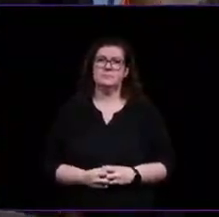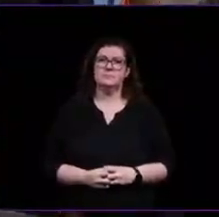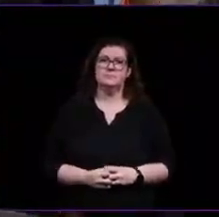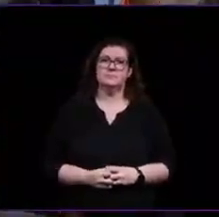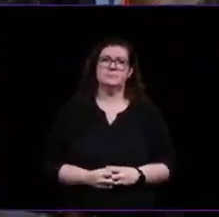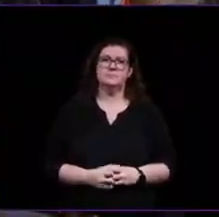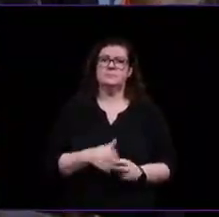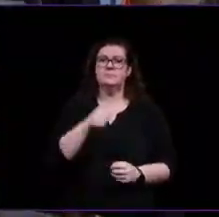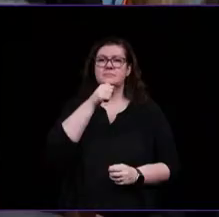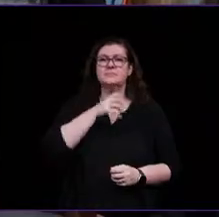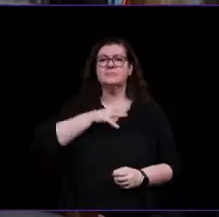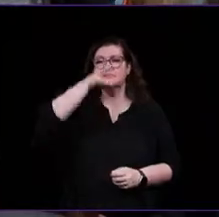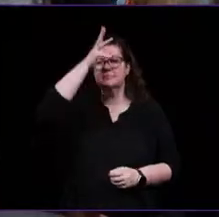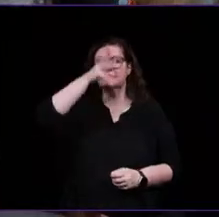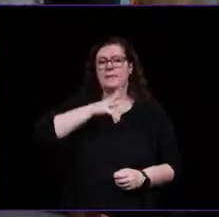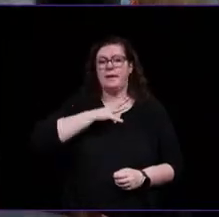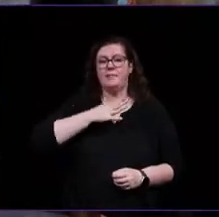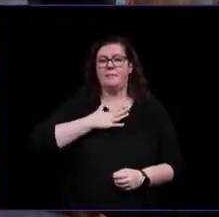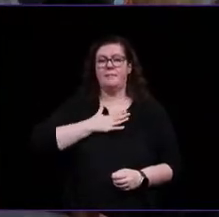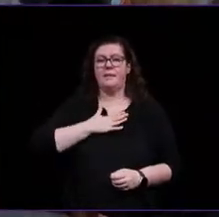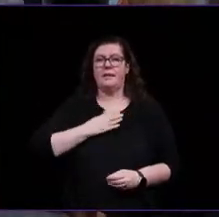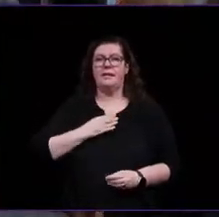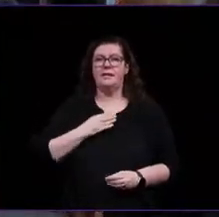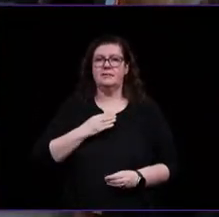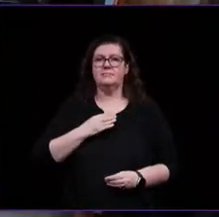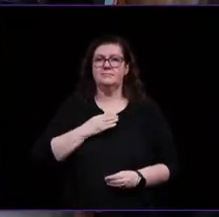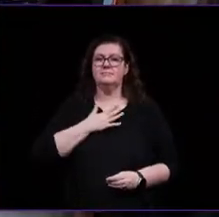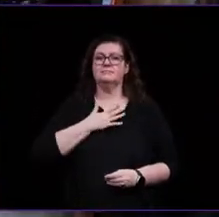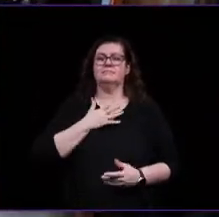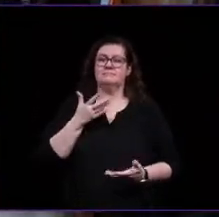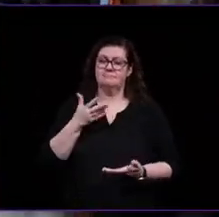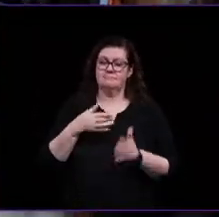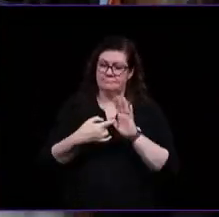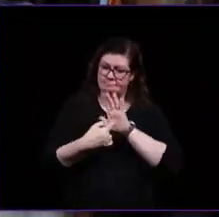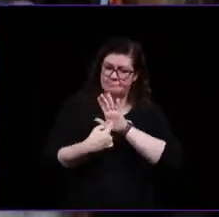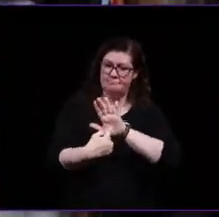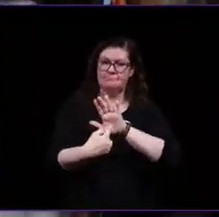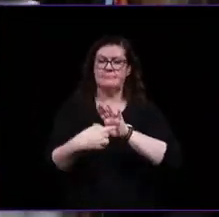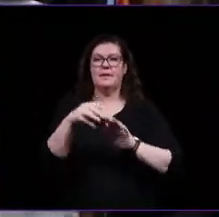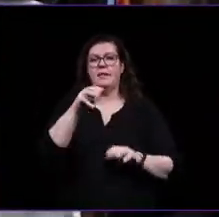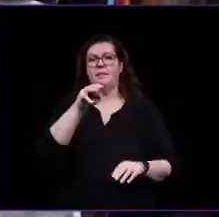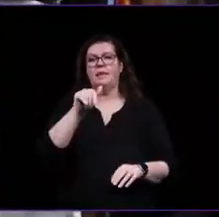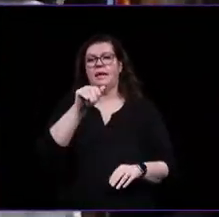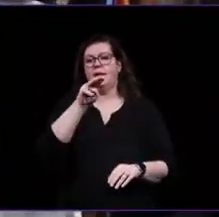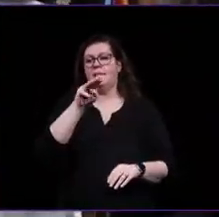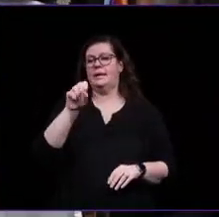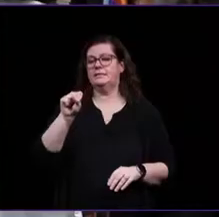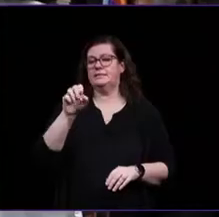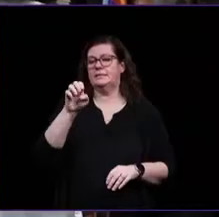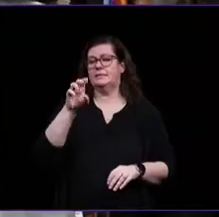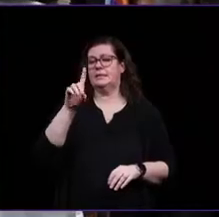Ladies and gentlemen, it is my immense pleasure to present to you the master's class of 2022.